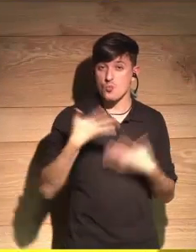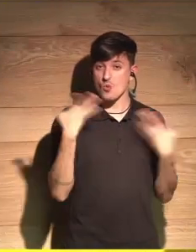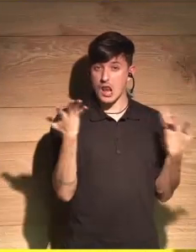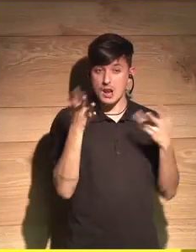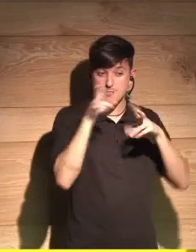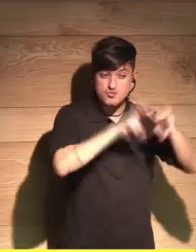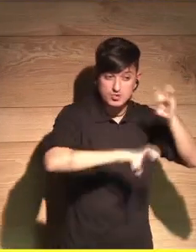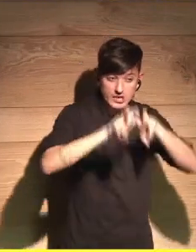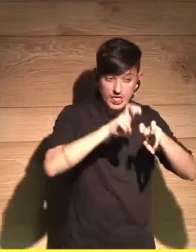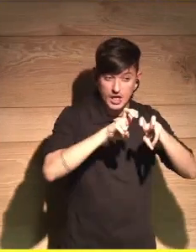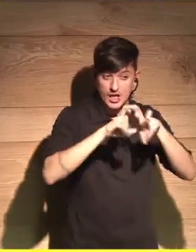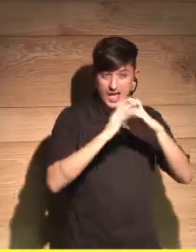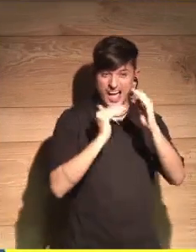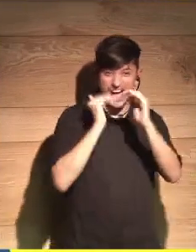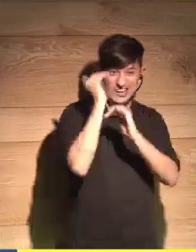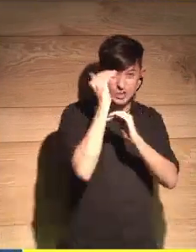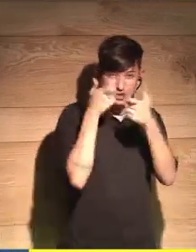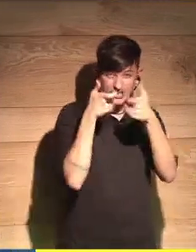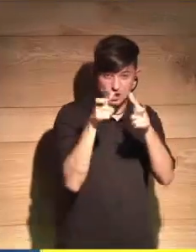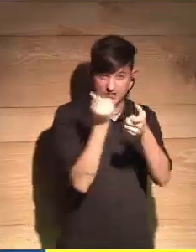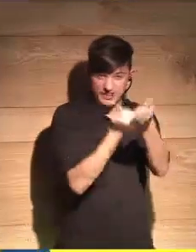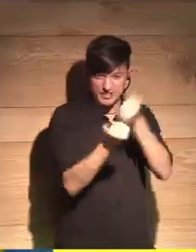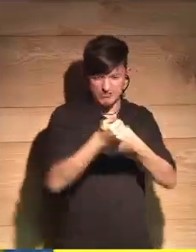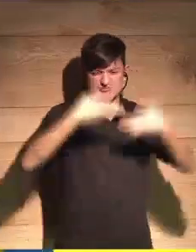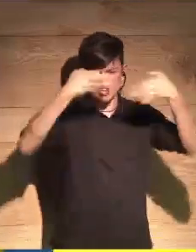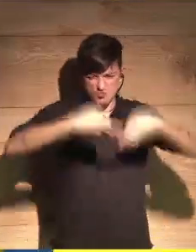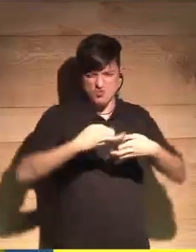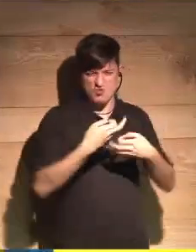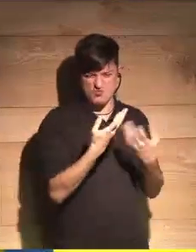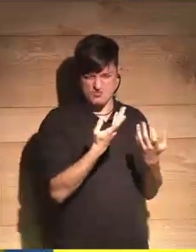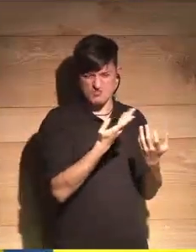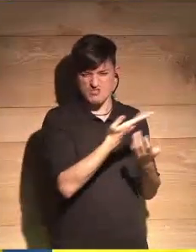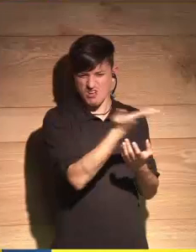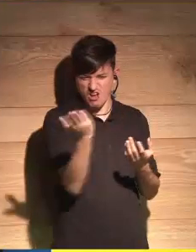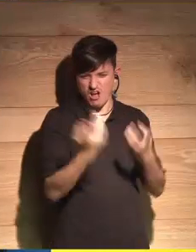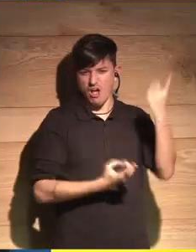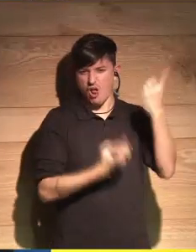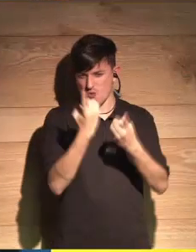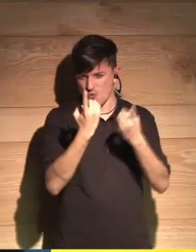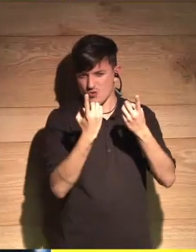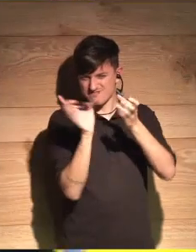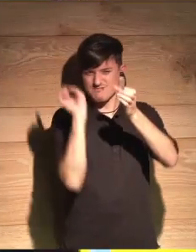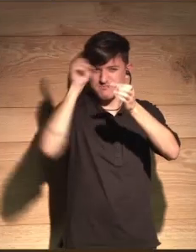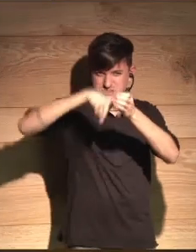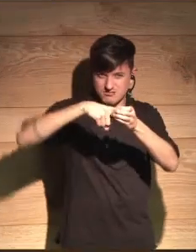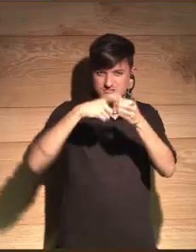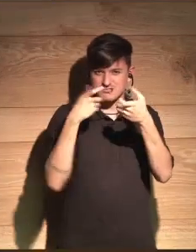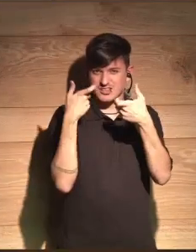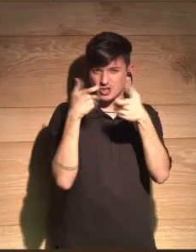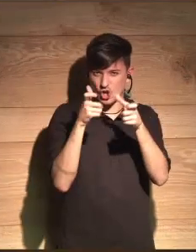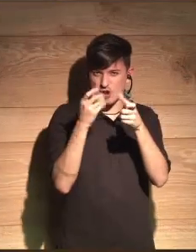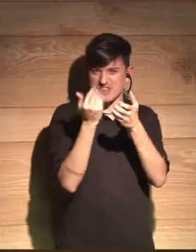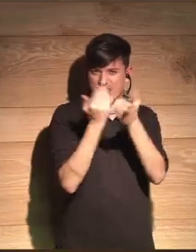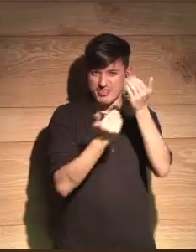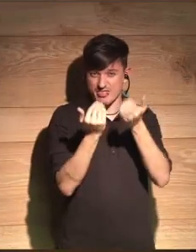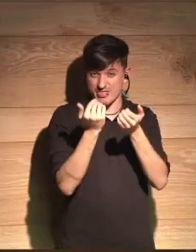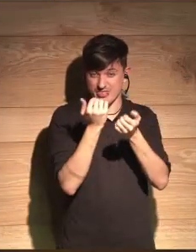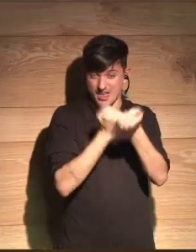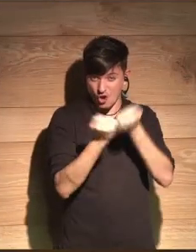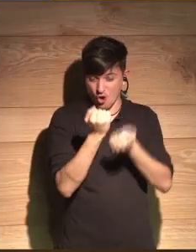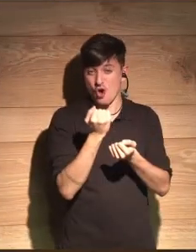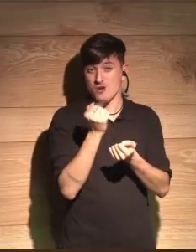but it's a very small part. In the high financial sector, and I'm sure that many of you